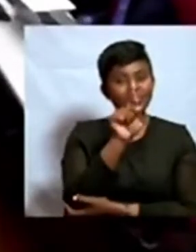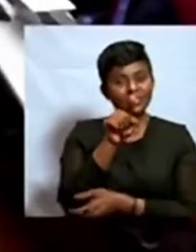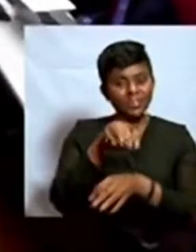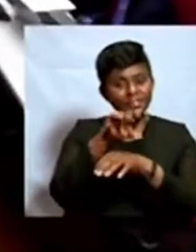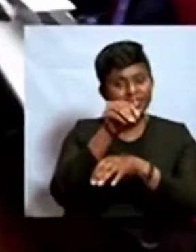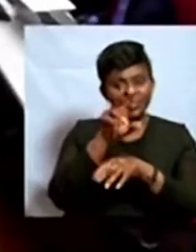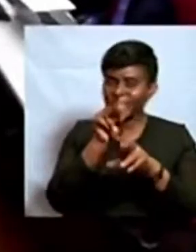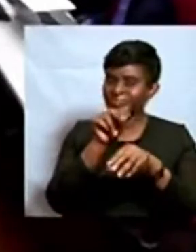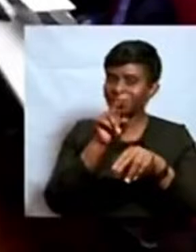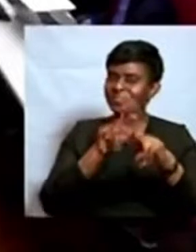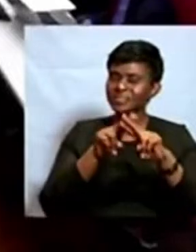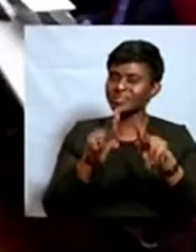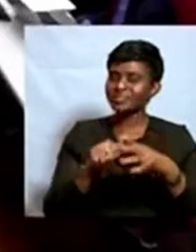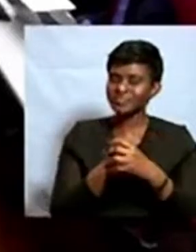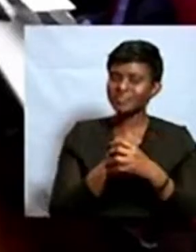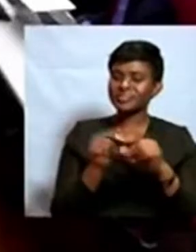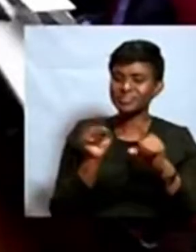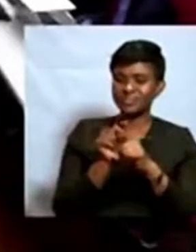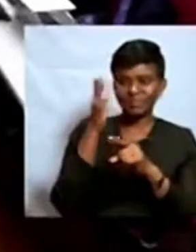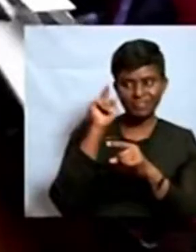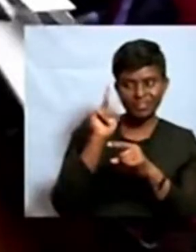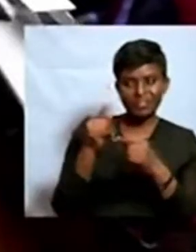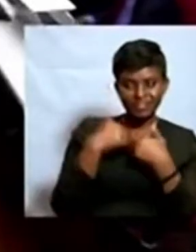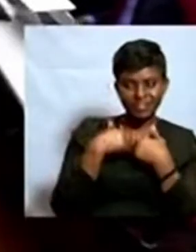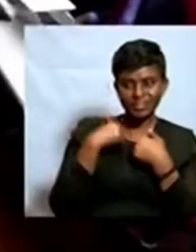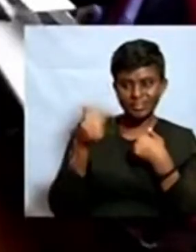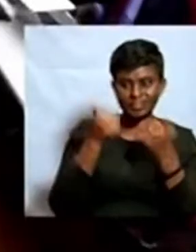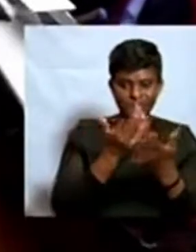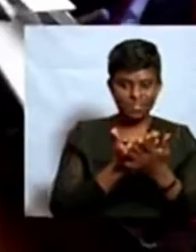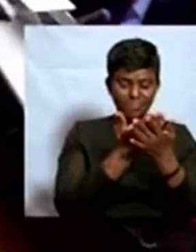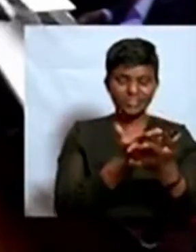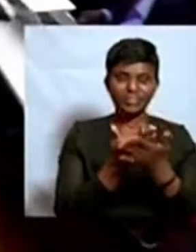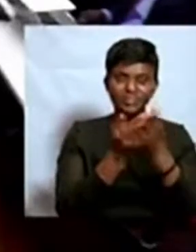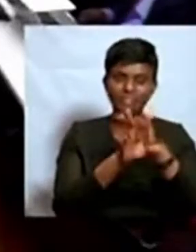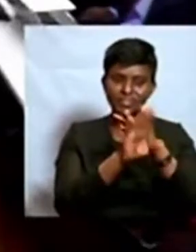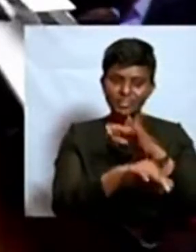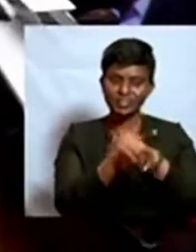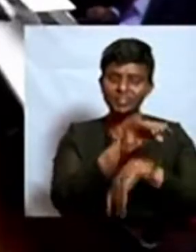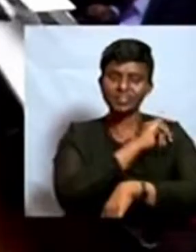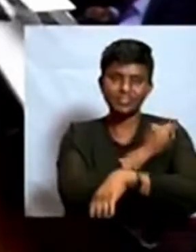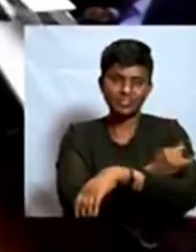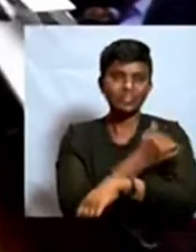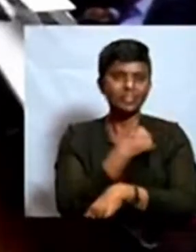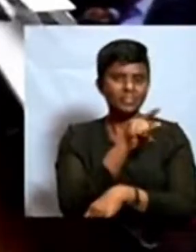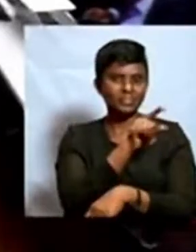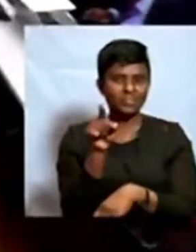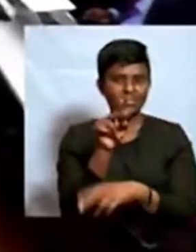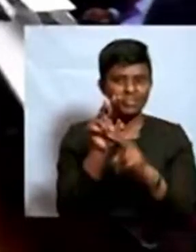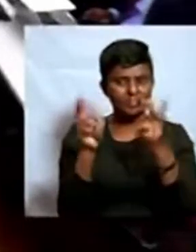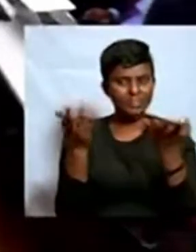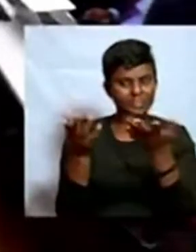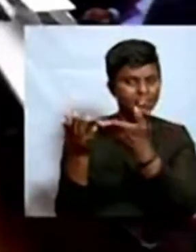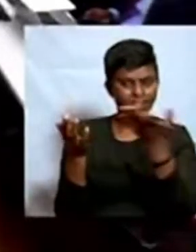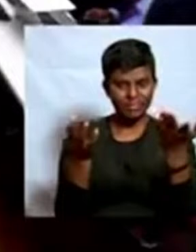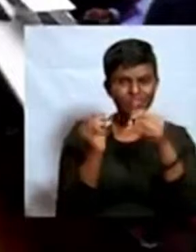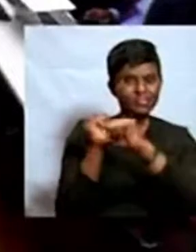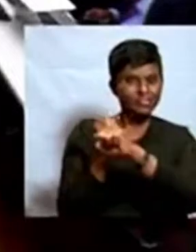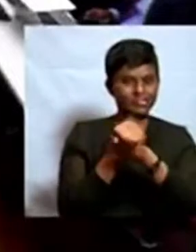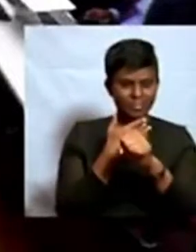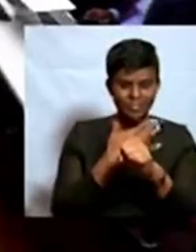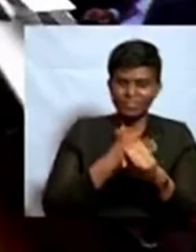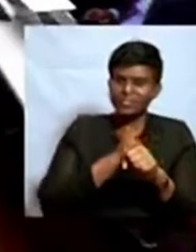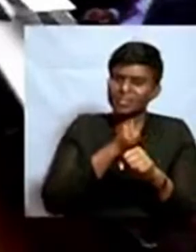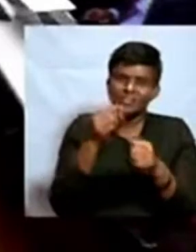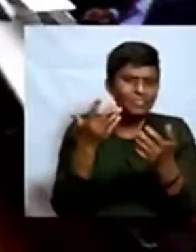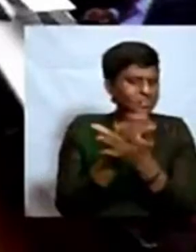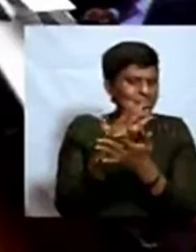advice, Chair, and that is why they are submitting under immunity. So they are covered. They don't need to